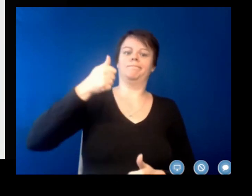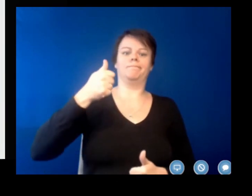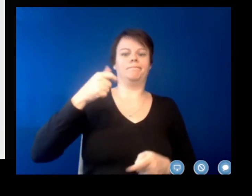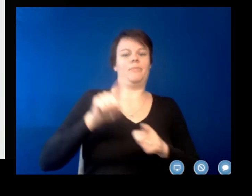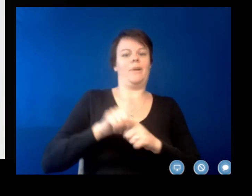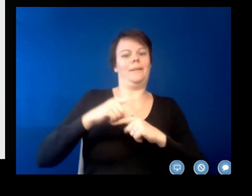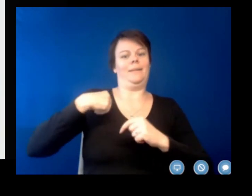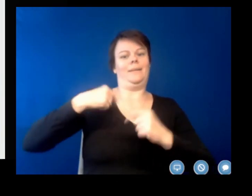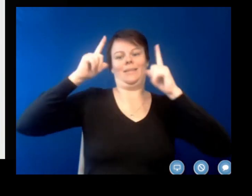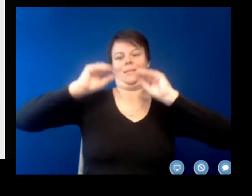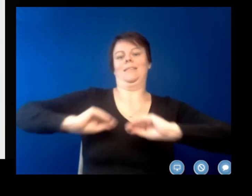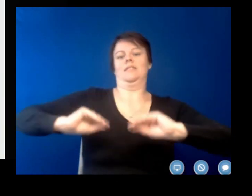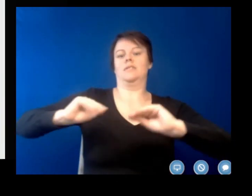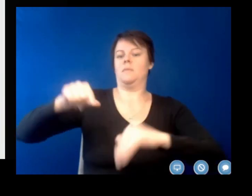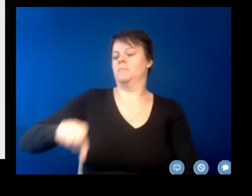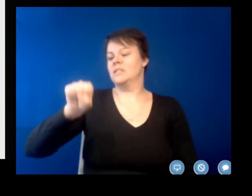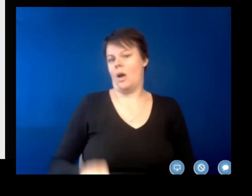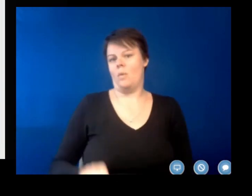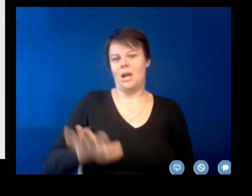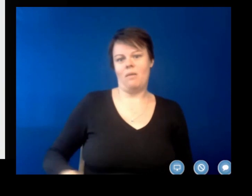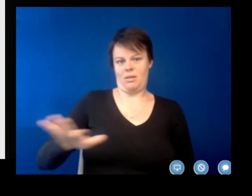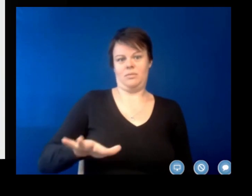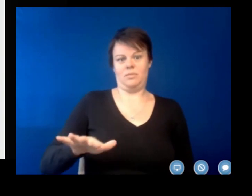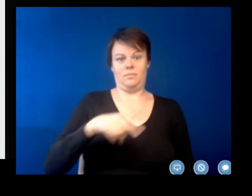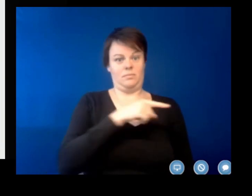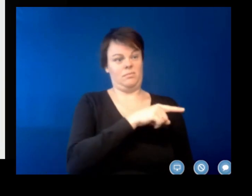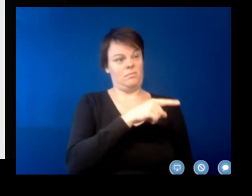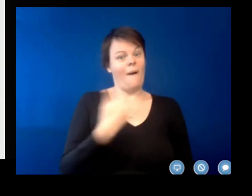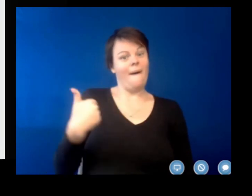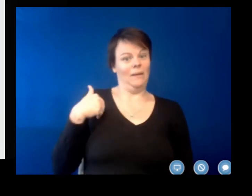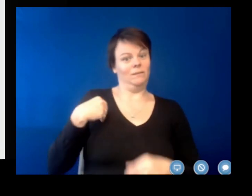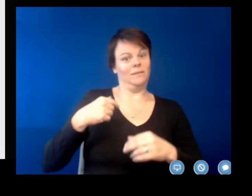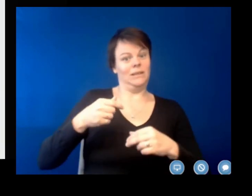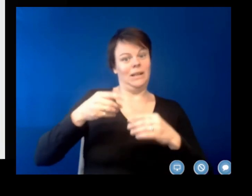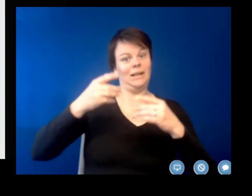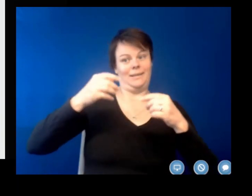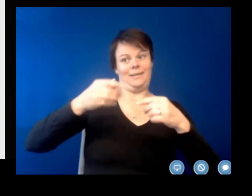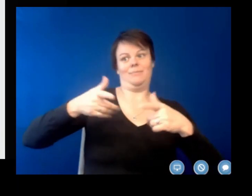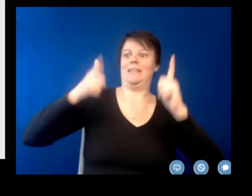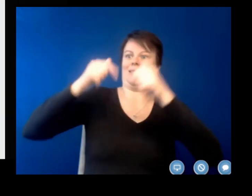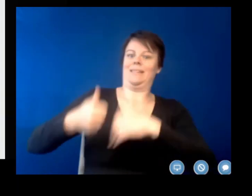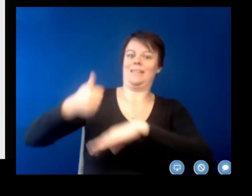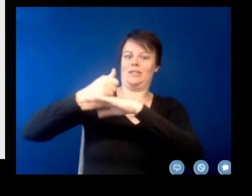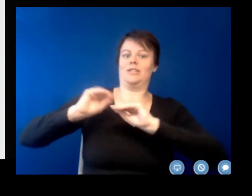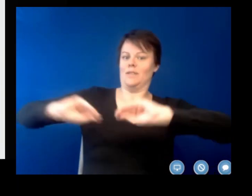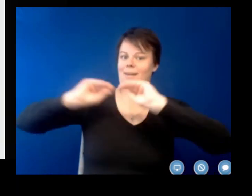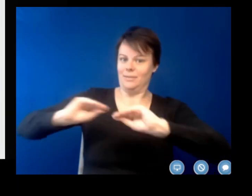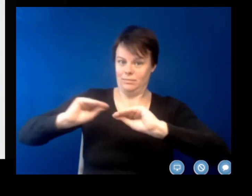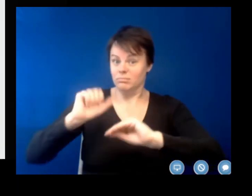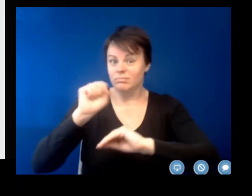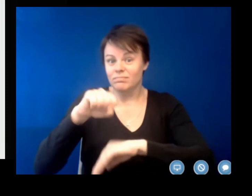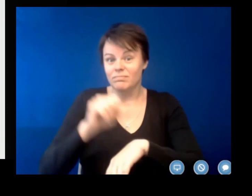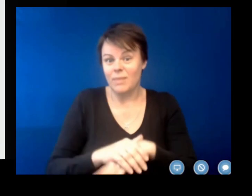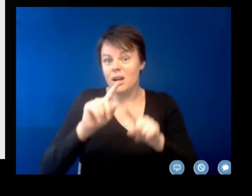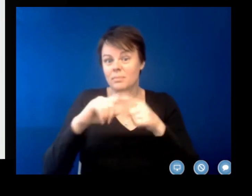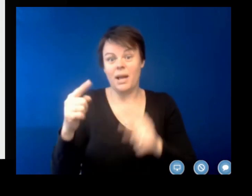received themselves as givers, whereas the partners in the Global South had been seen in a receiving